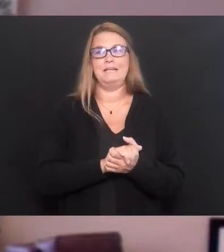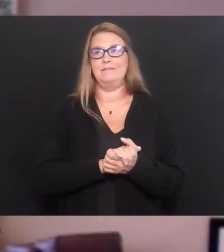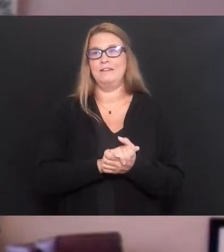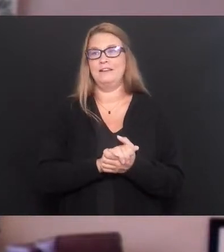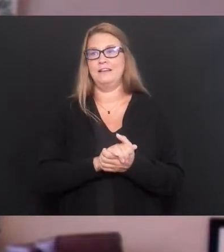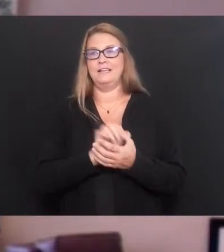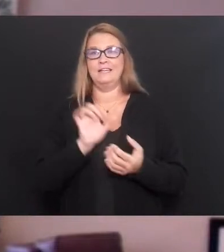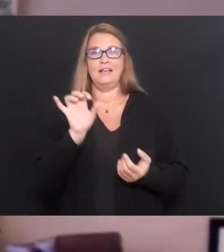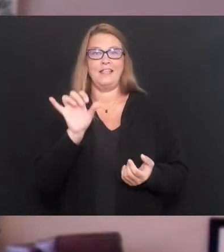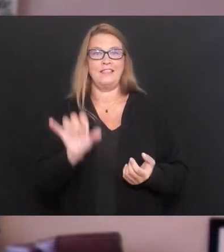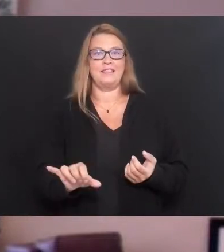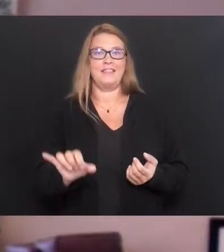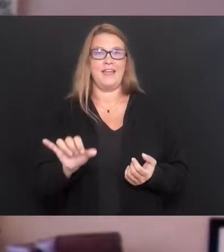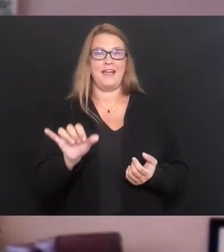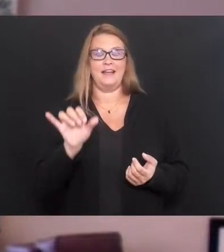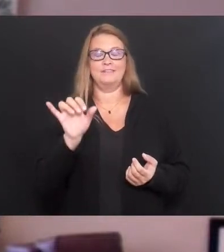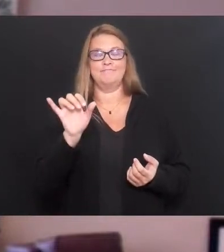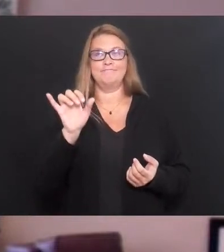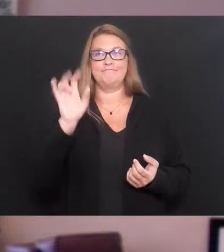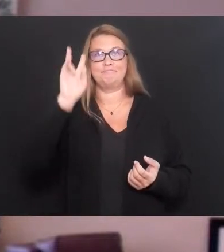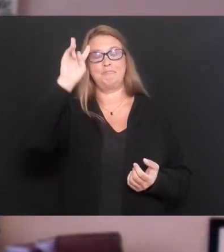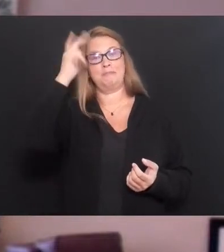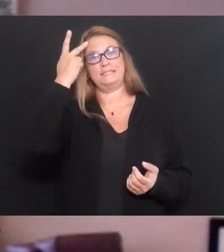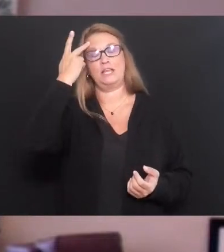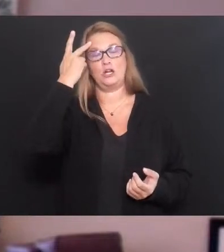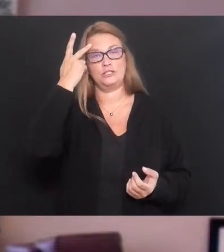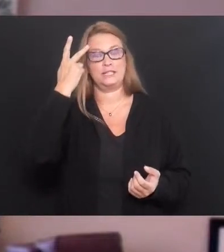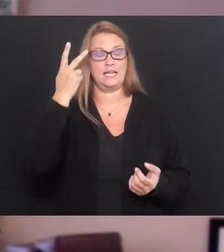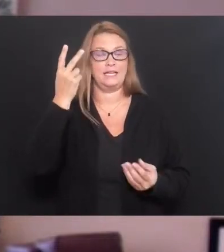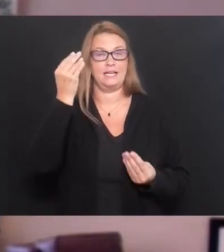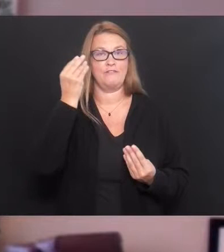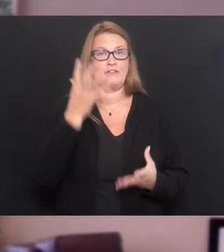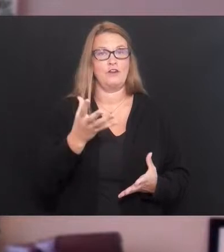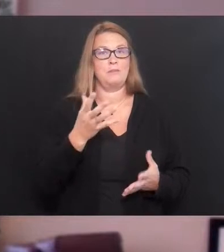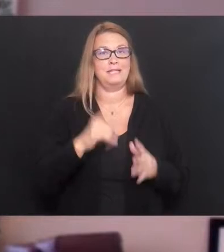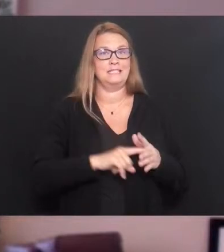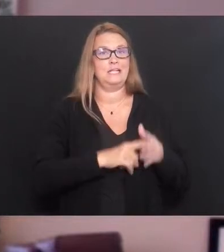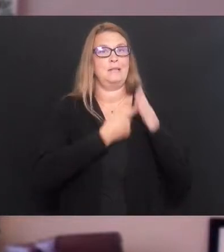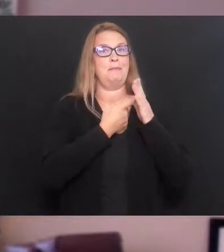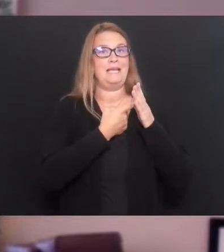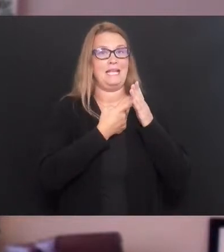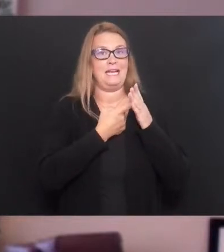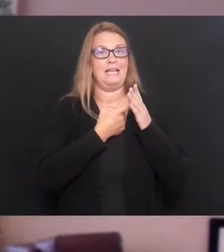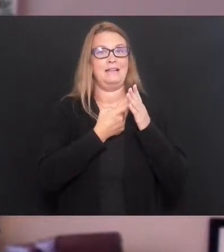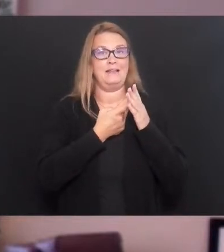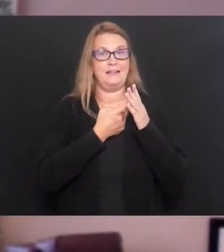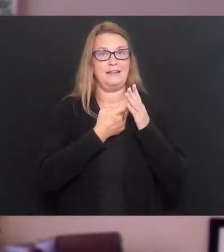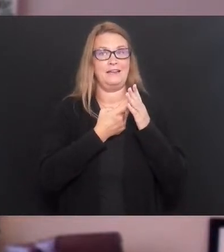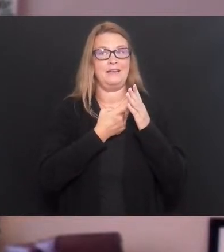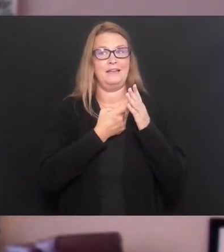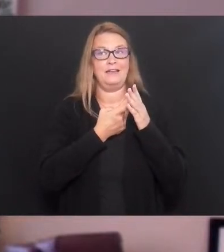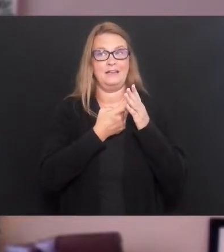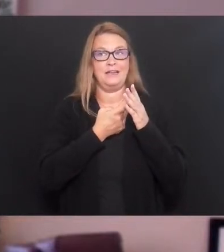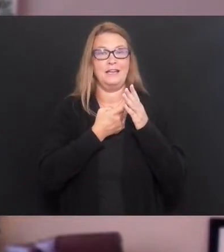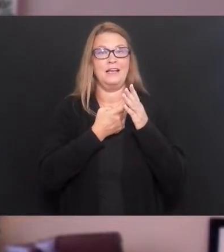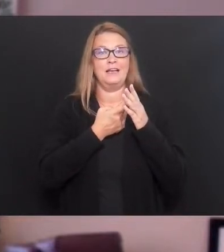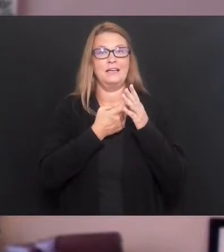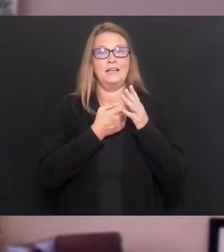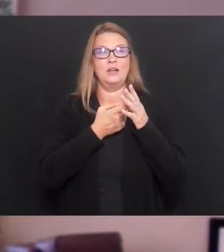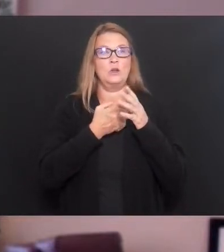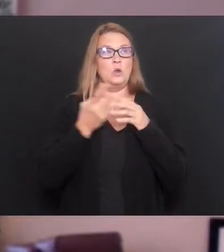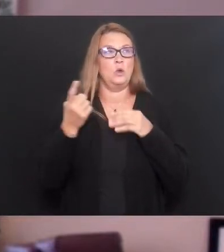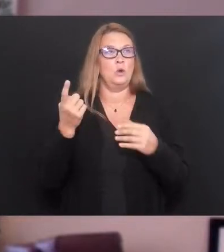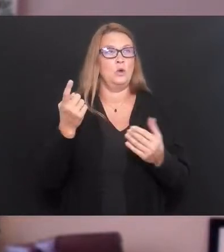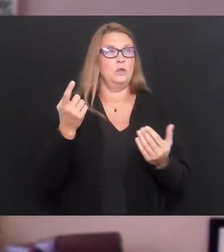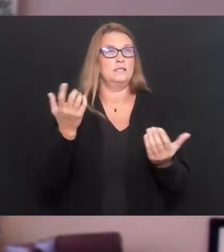that was given at the very beginning part of the messenger RNA vaccines, that somehow there'd